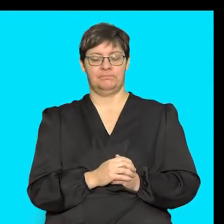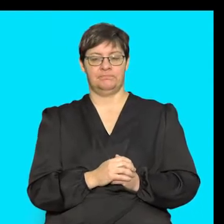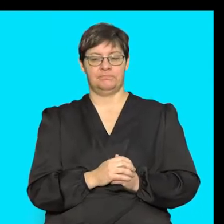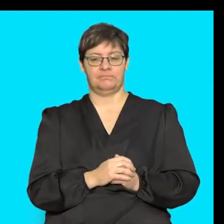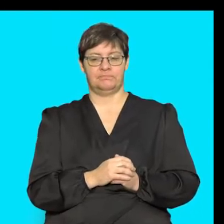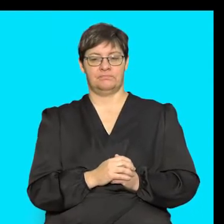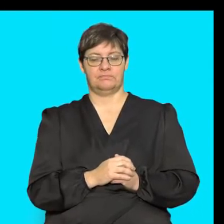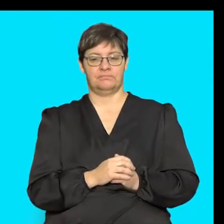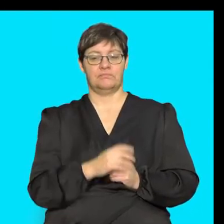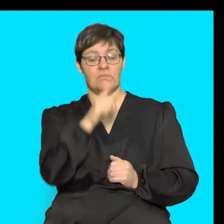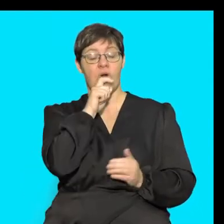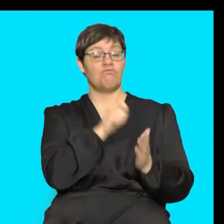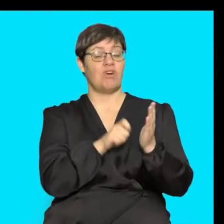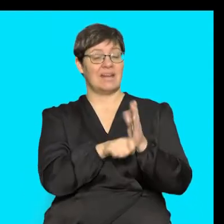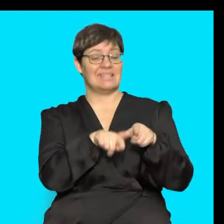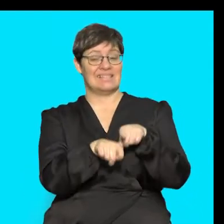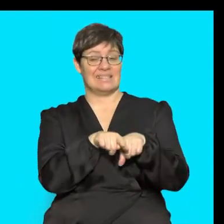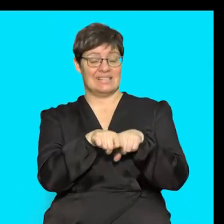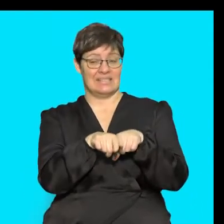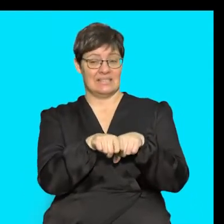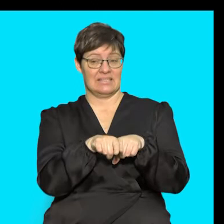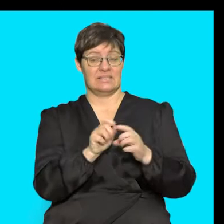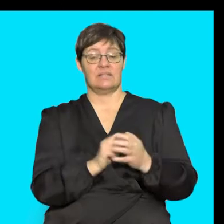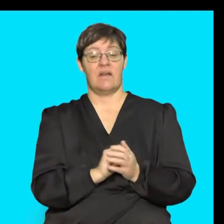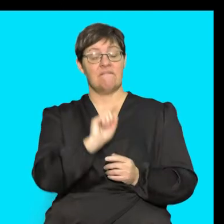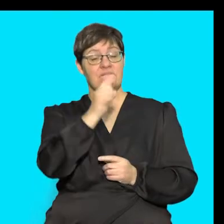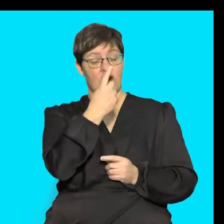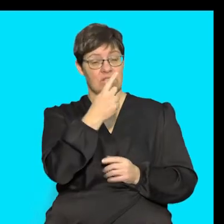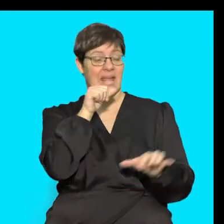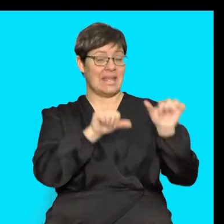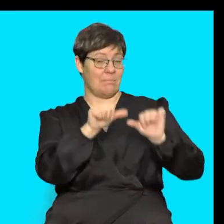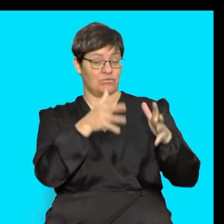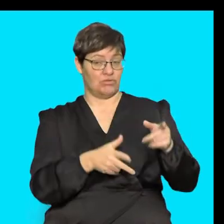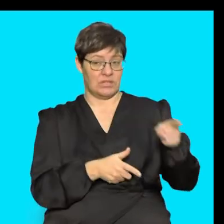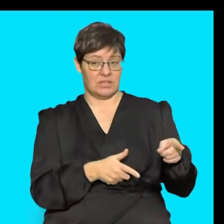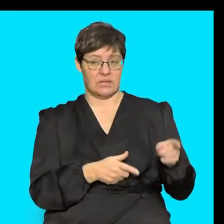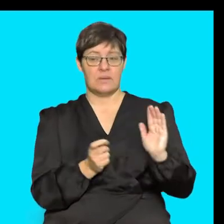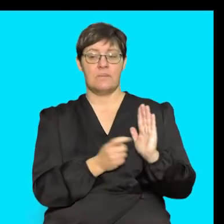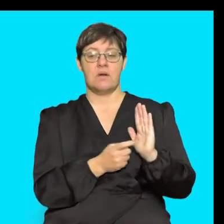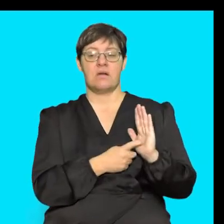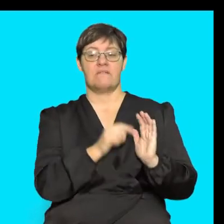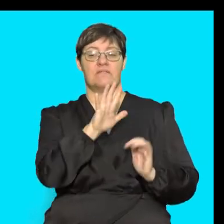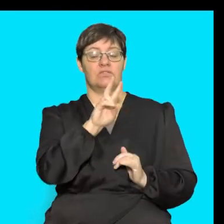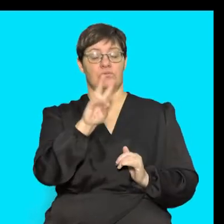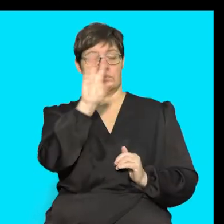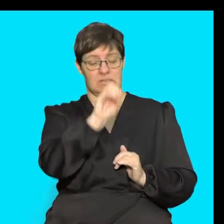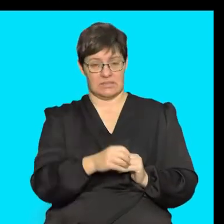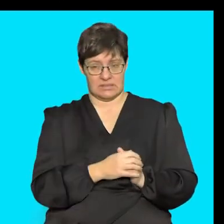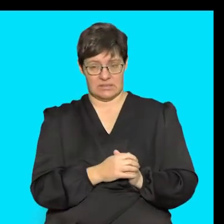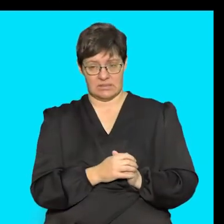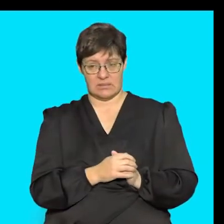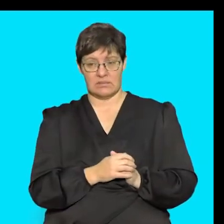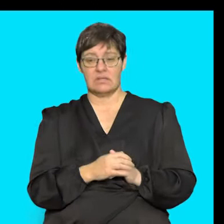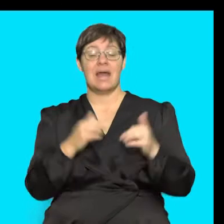1. So they wrote the test. So the first learner for chemistry, marks was